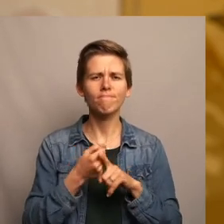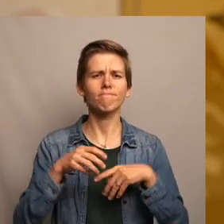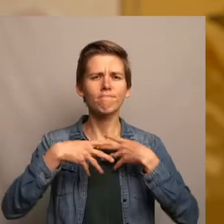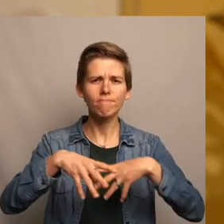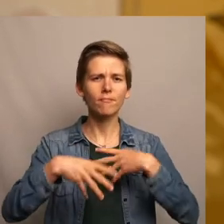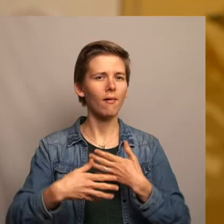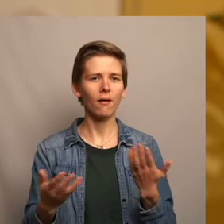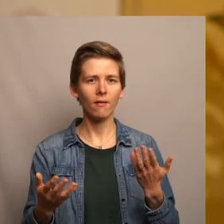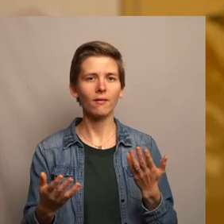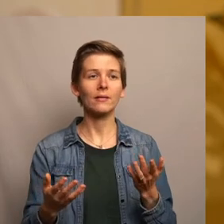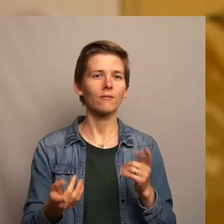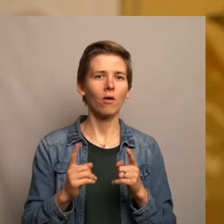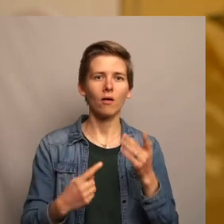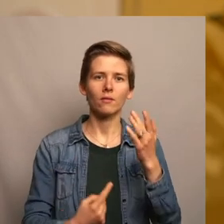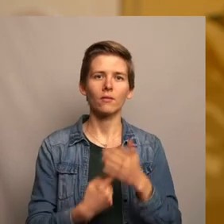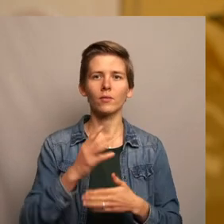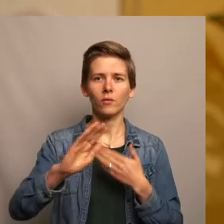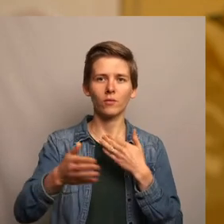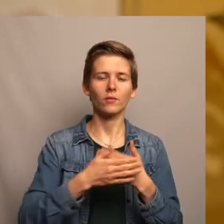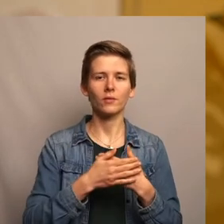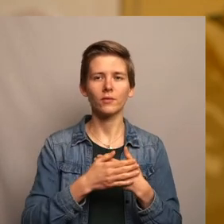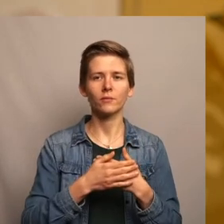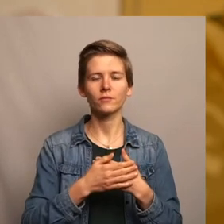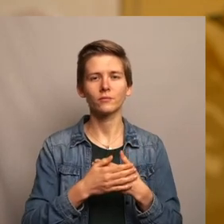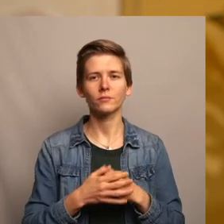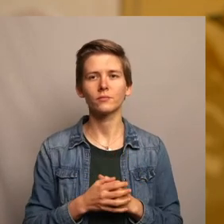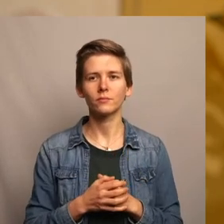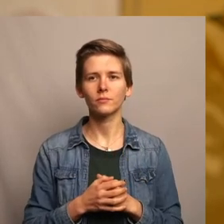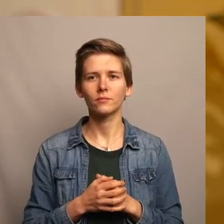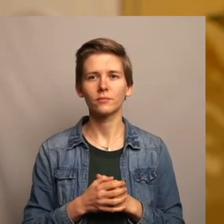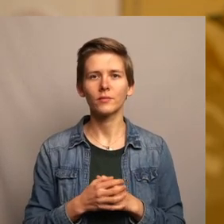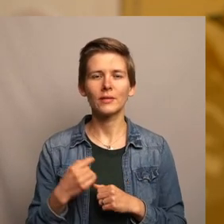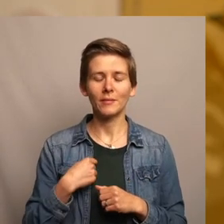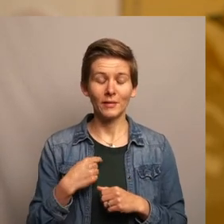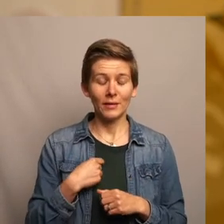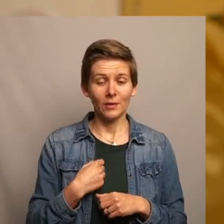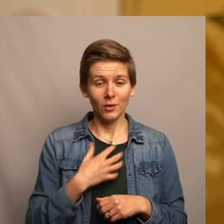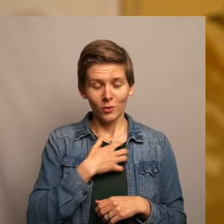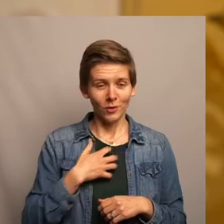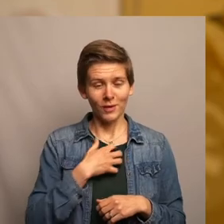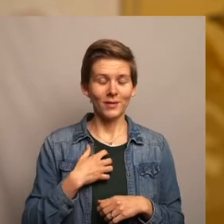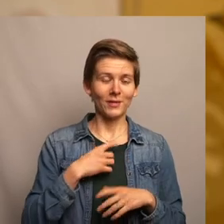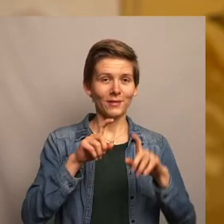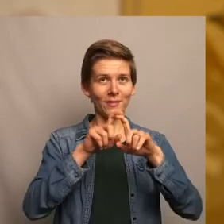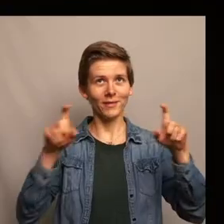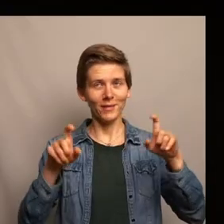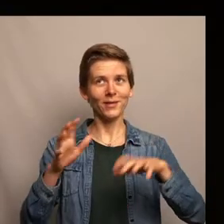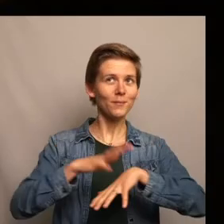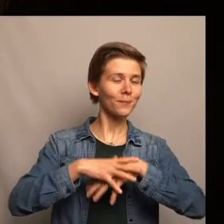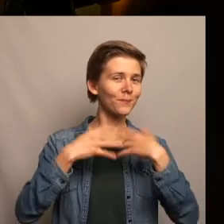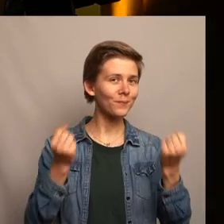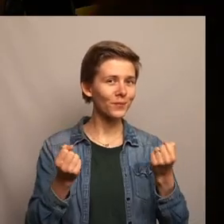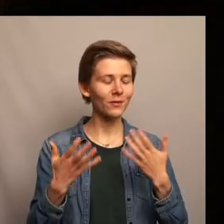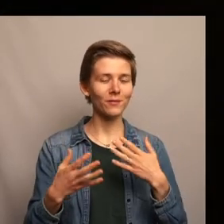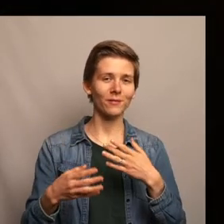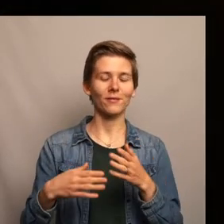And I already did a mistake that I took it to the wrong side. Yeah. I was speaking about healing, and now I drag you to this again. But like me and Abdullah, we are